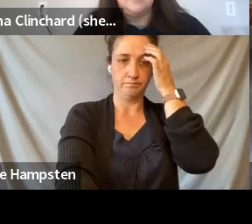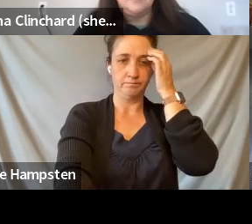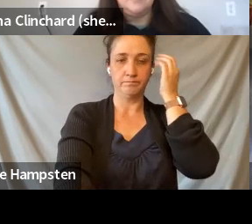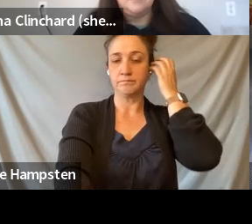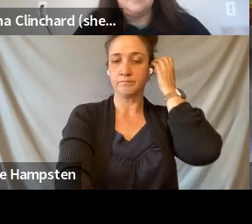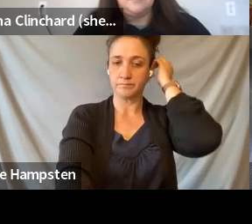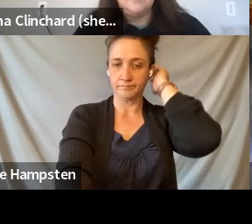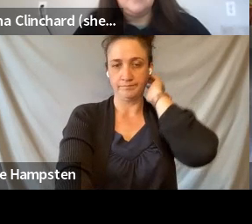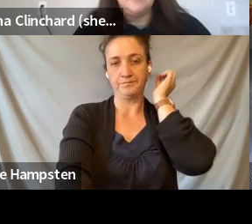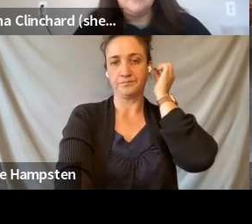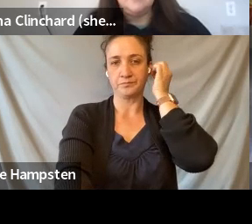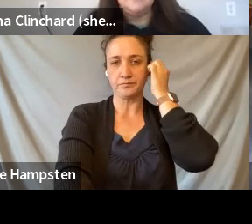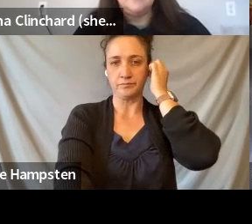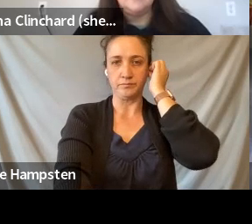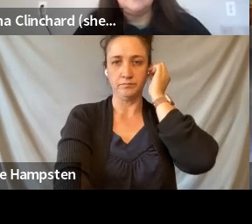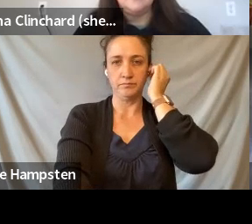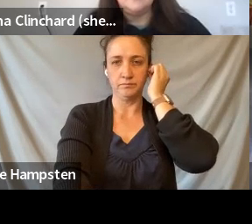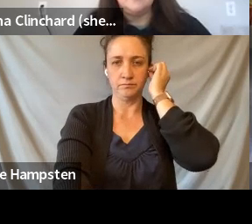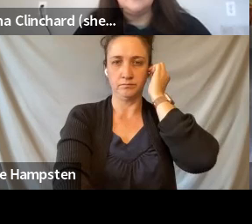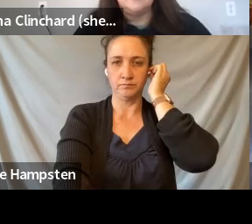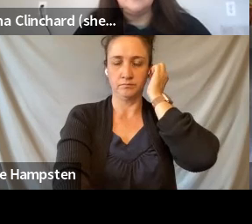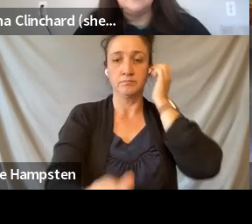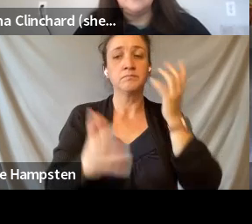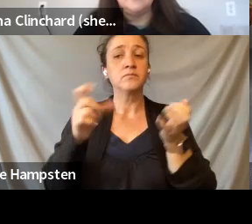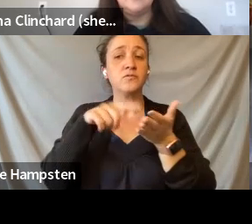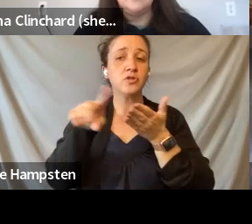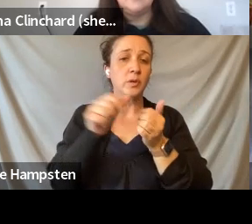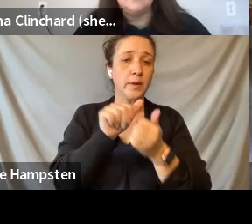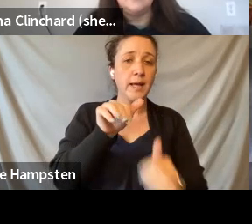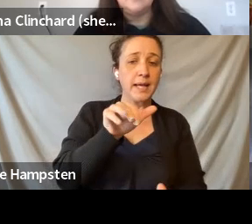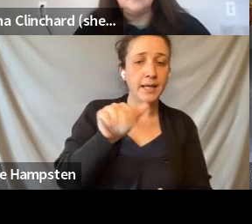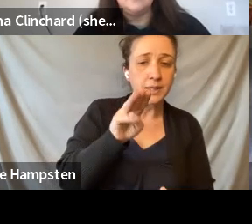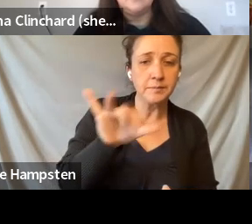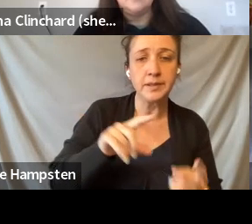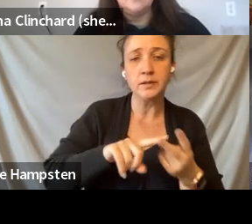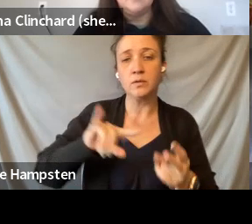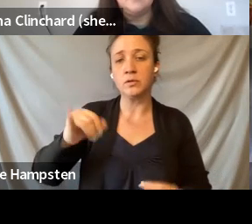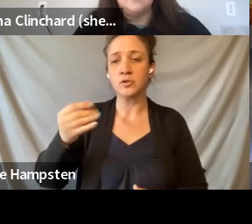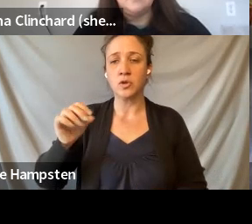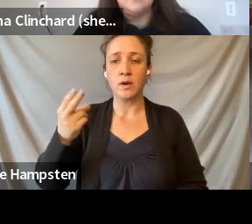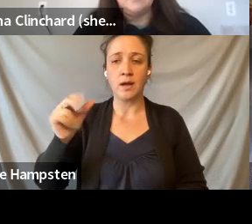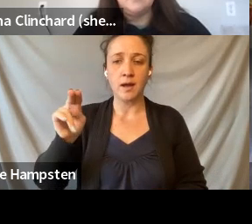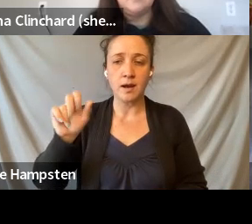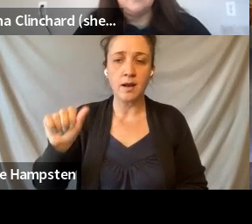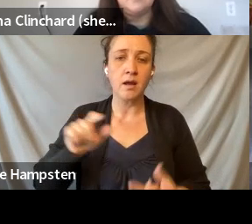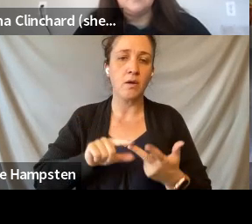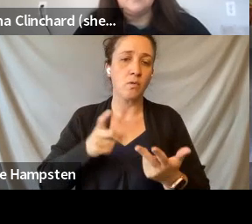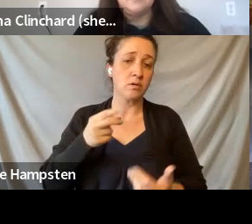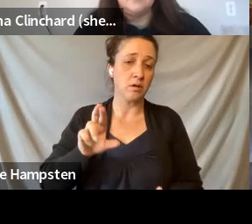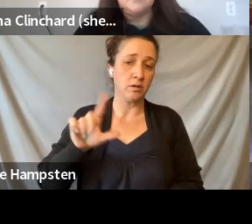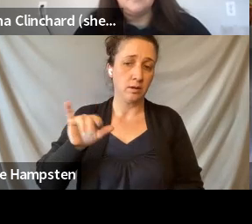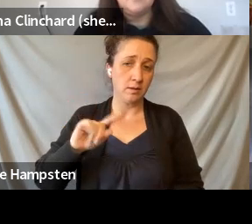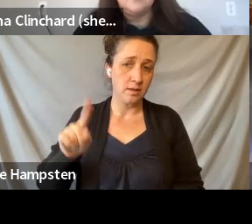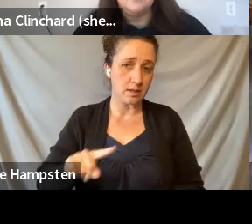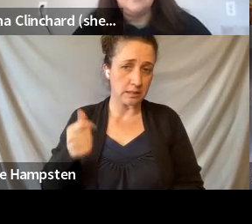So I wanted to check in with Amy or Johanna or Dr. Liz, any of your observations based on what